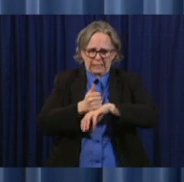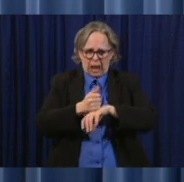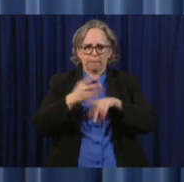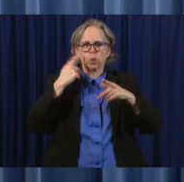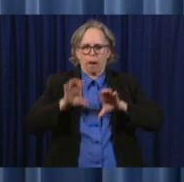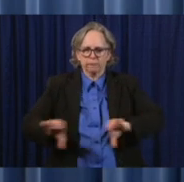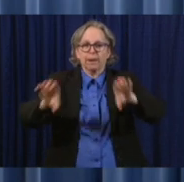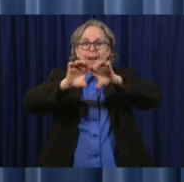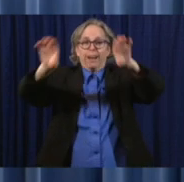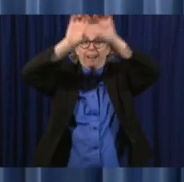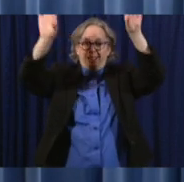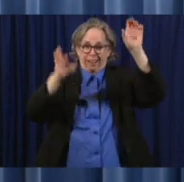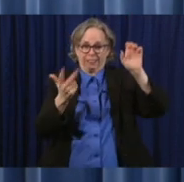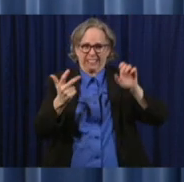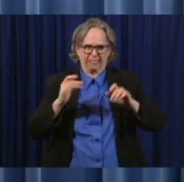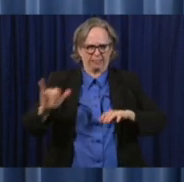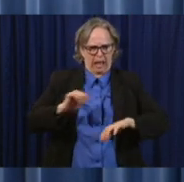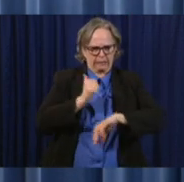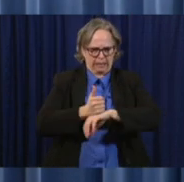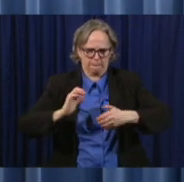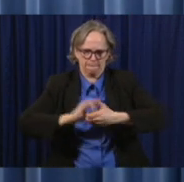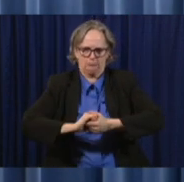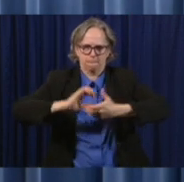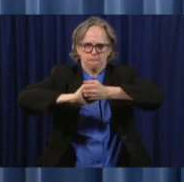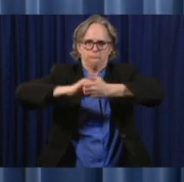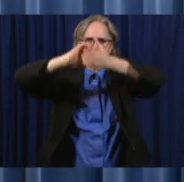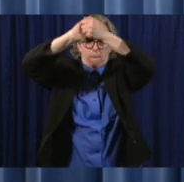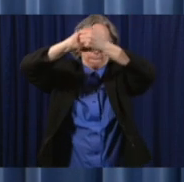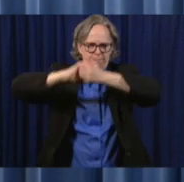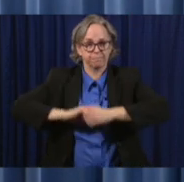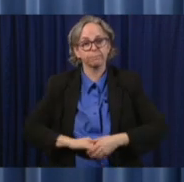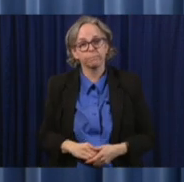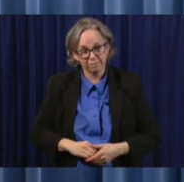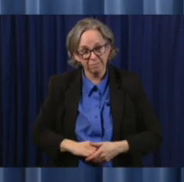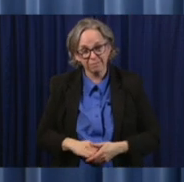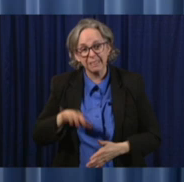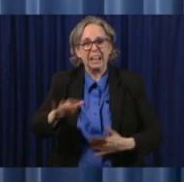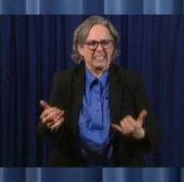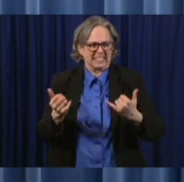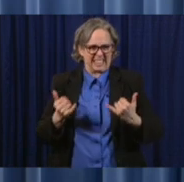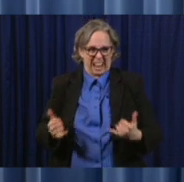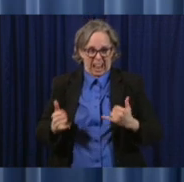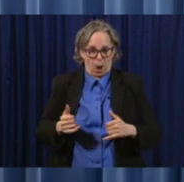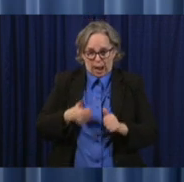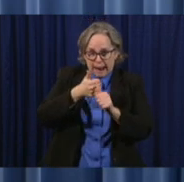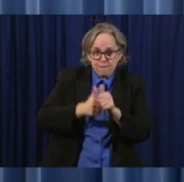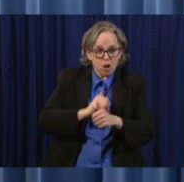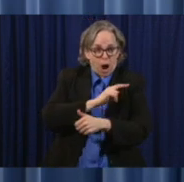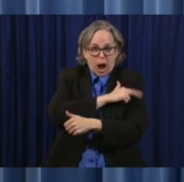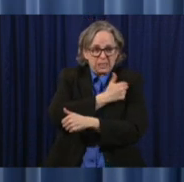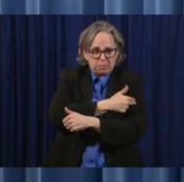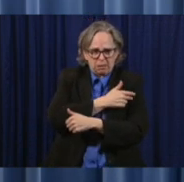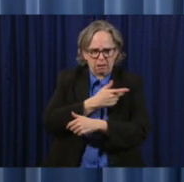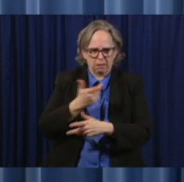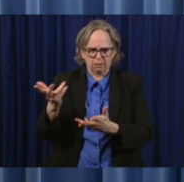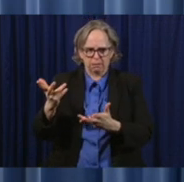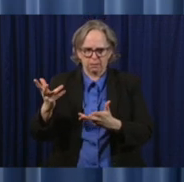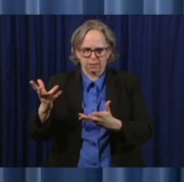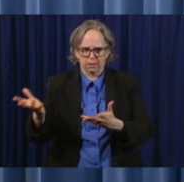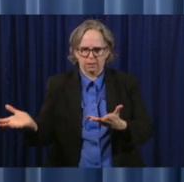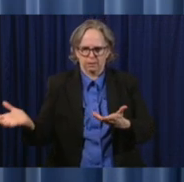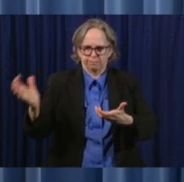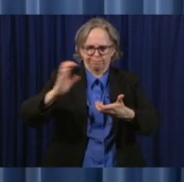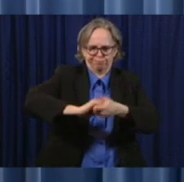what we want and what we have now is where every hospital takes on some nursing homes. And so every nursing home has